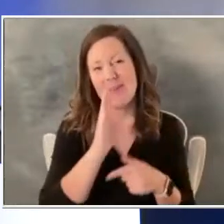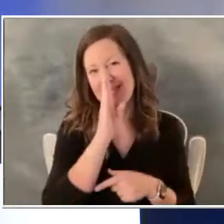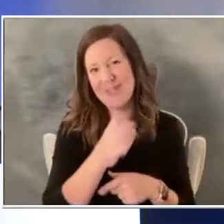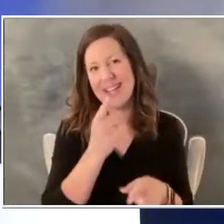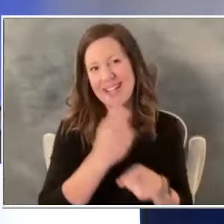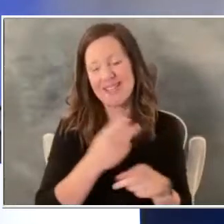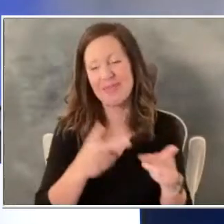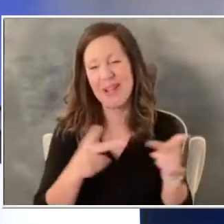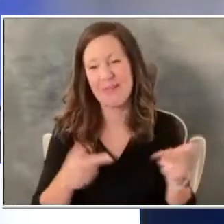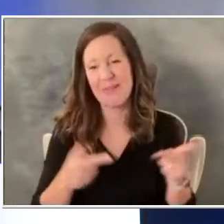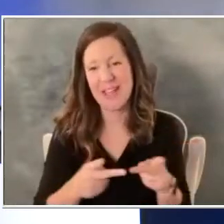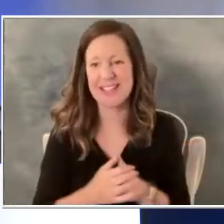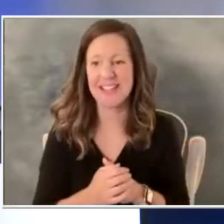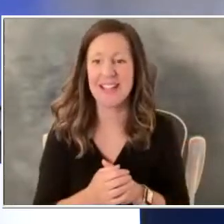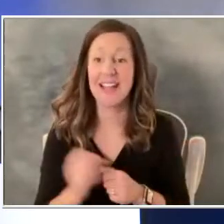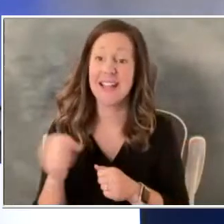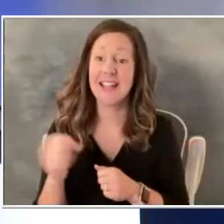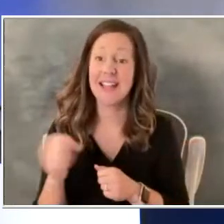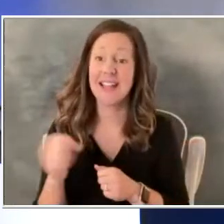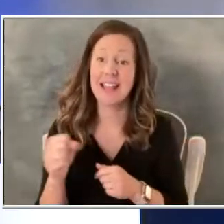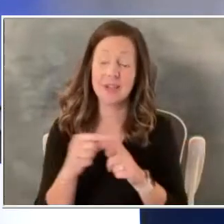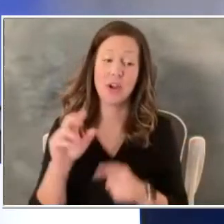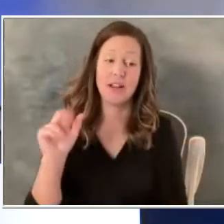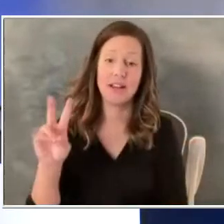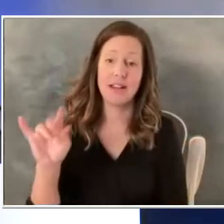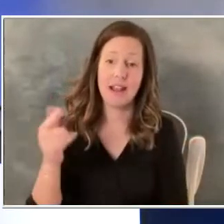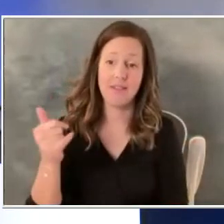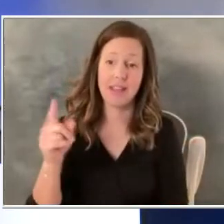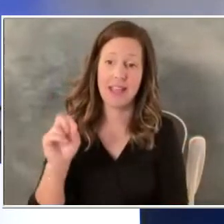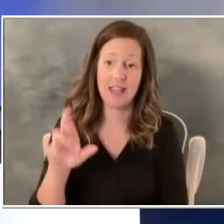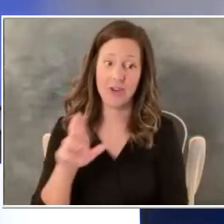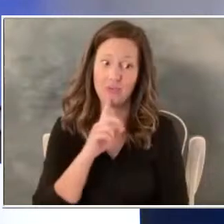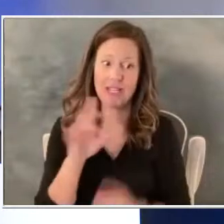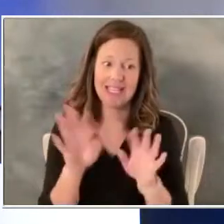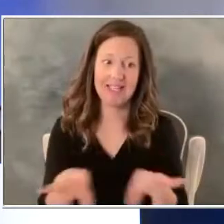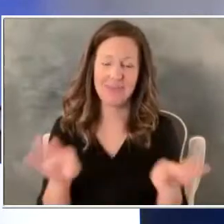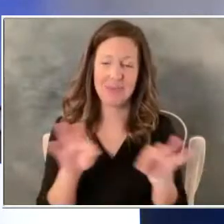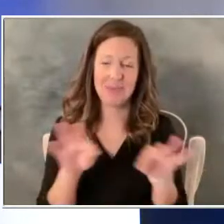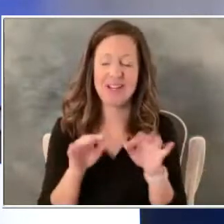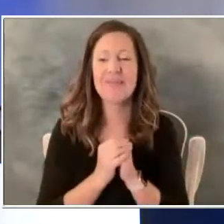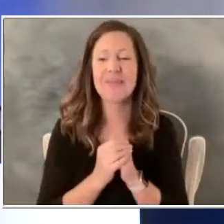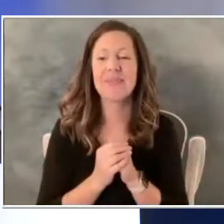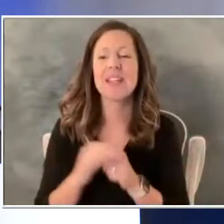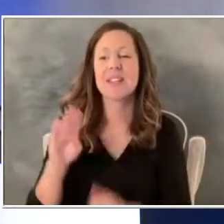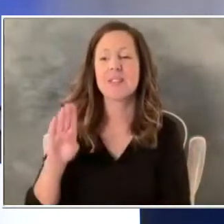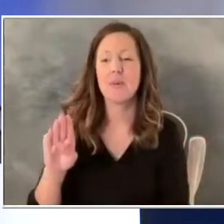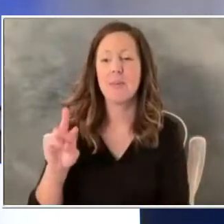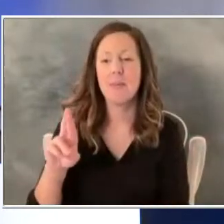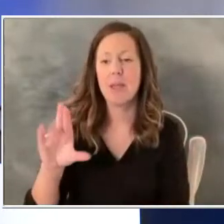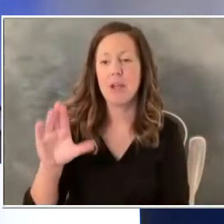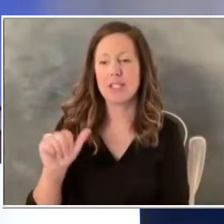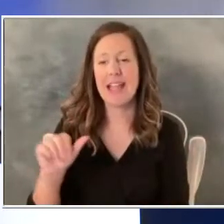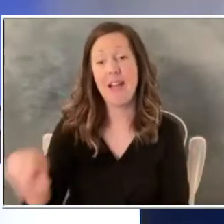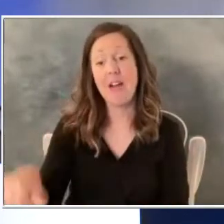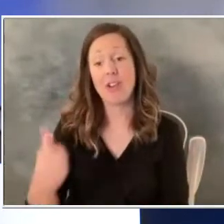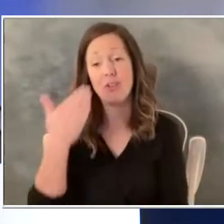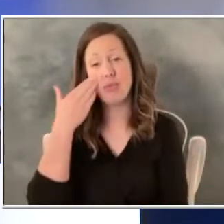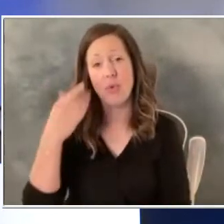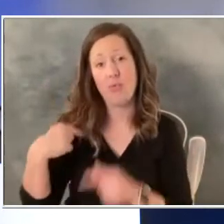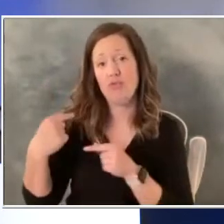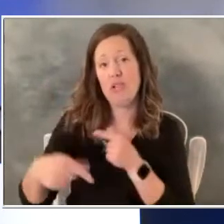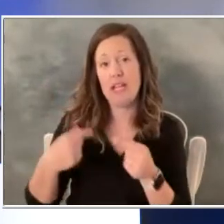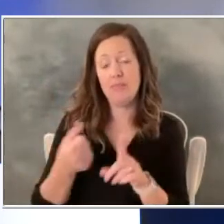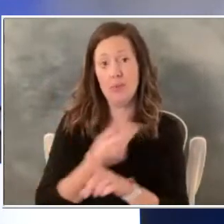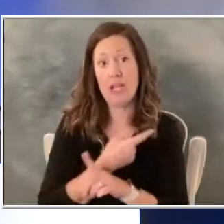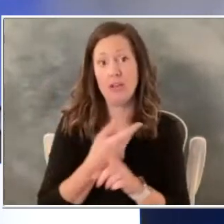have the word navigator is key there. They know where to get you. Stu wants to know, besides BRCA, are there other known gene mutations that people at